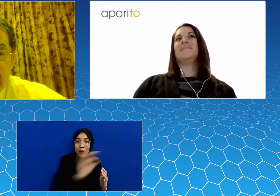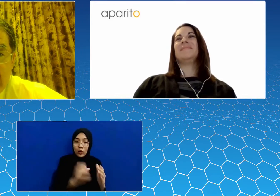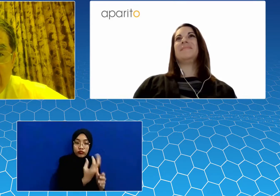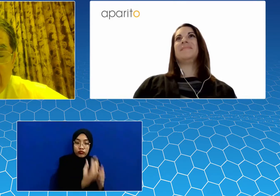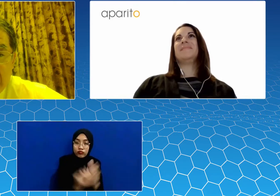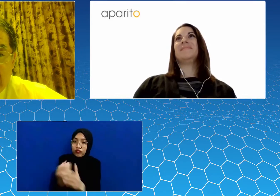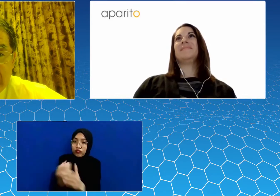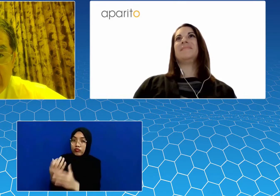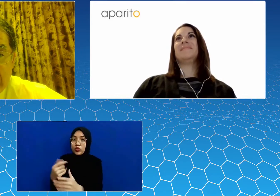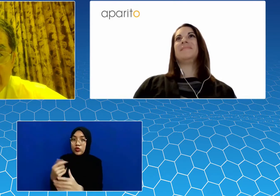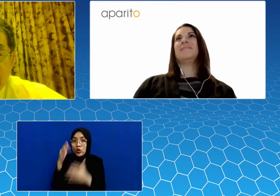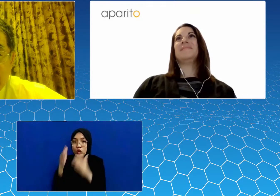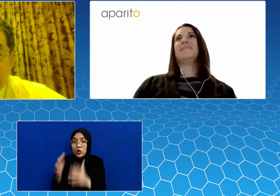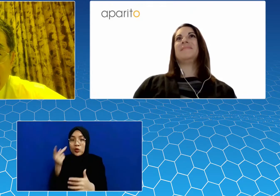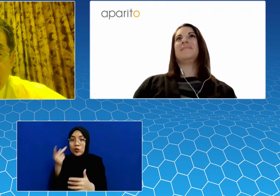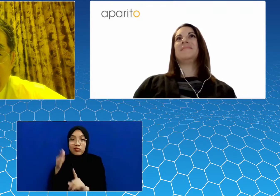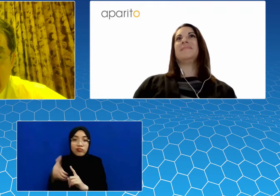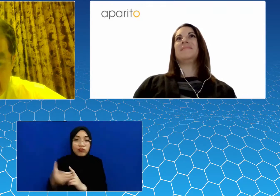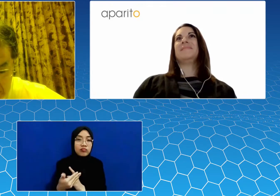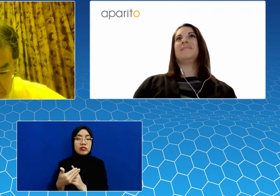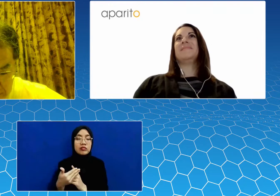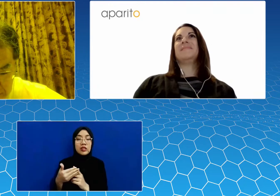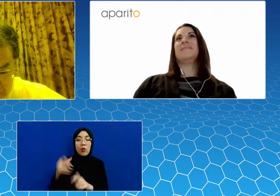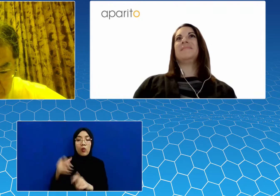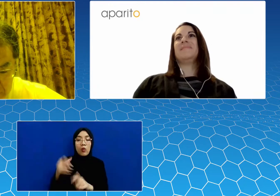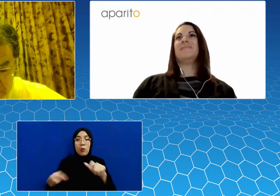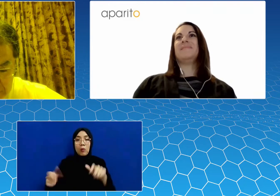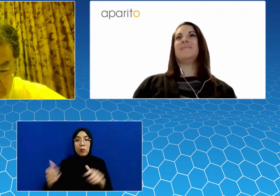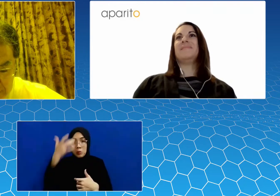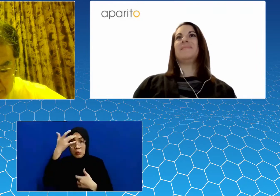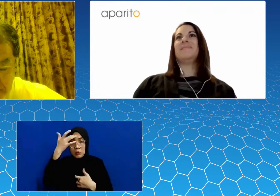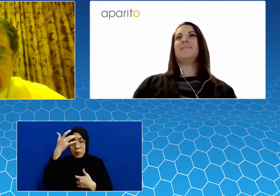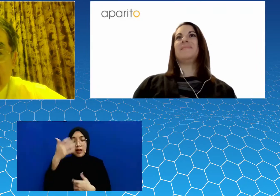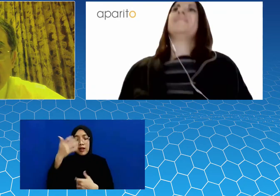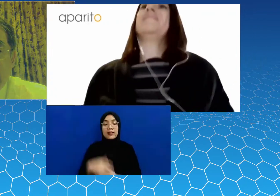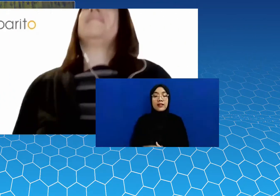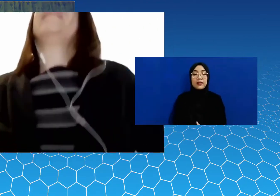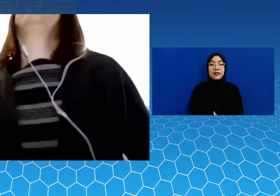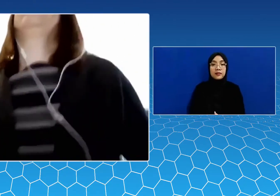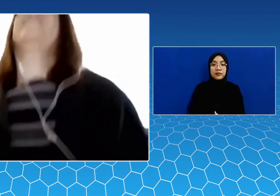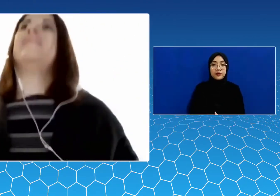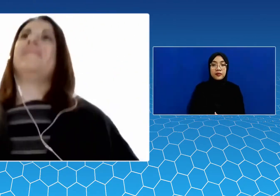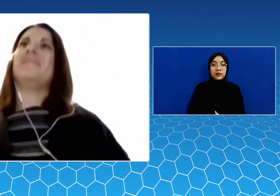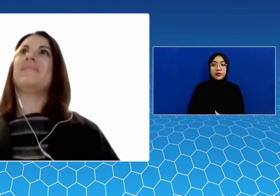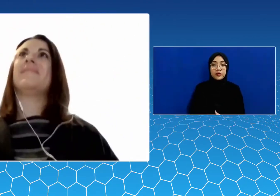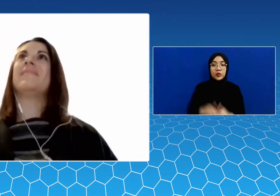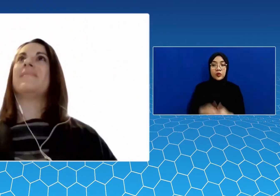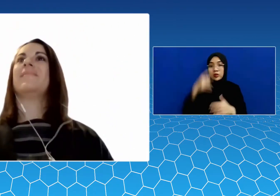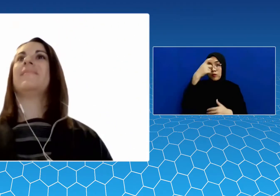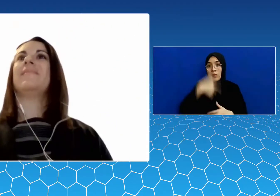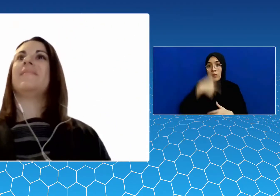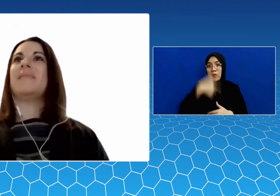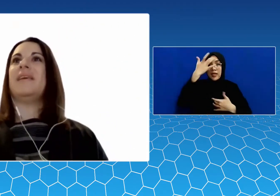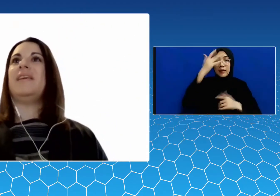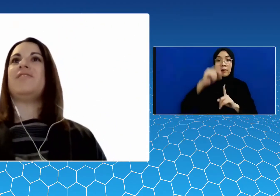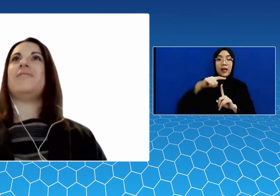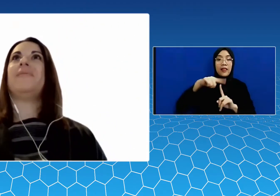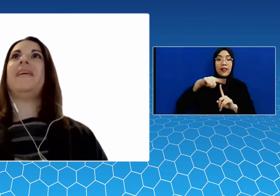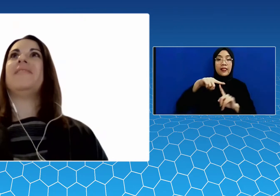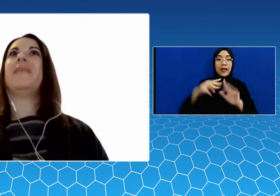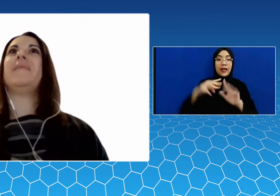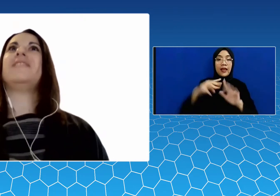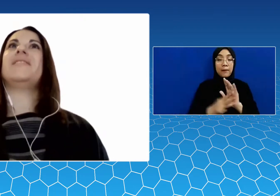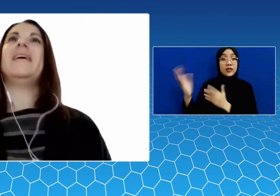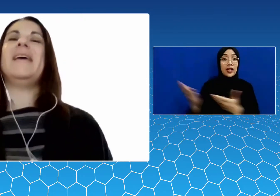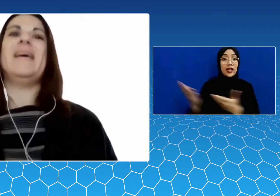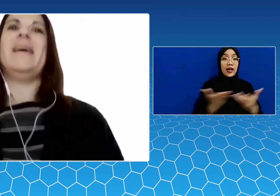medical care of NCDs. So, okay, so let's go. Sandra, can you start the presentation? Yeah, sure.